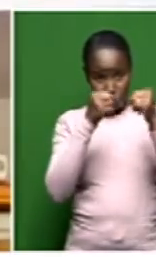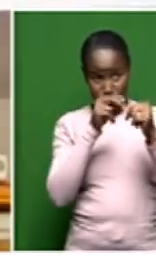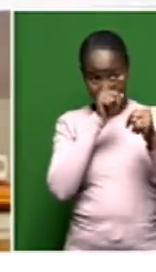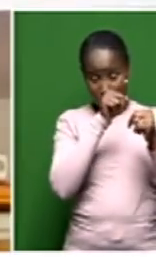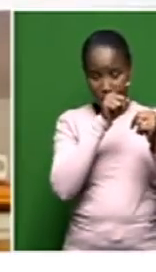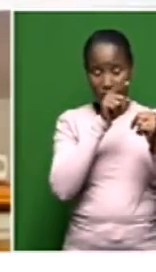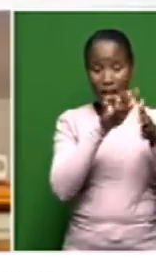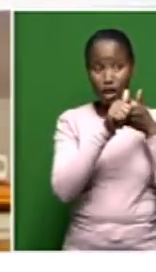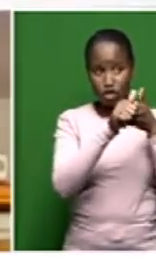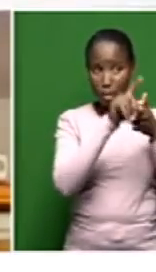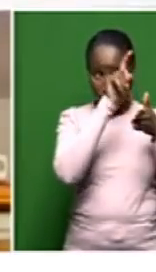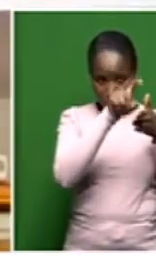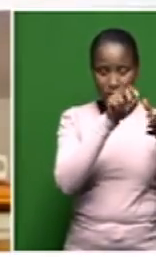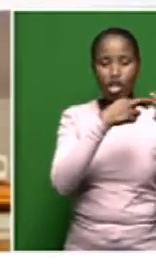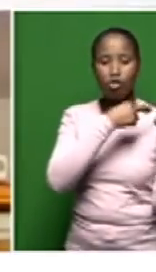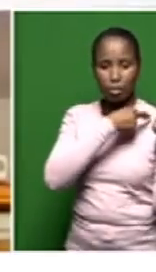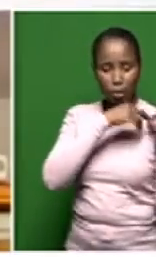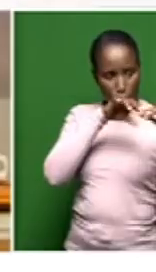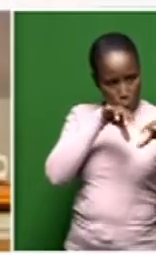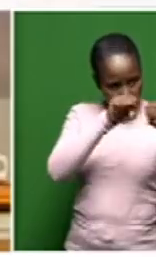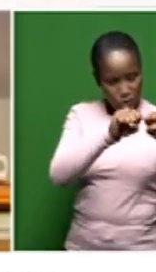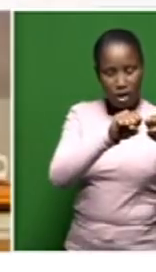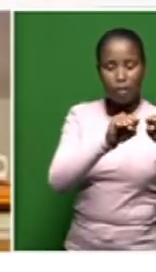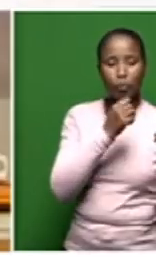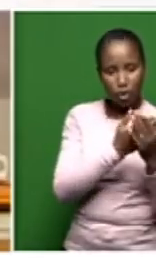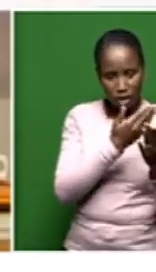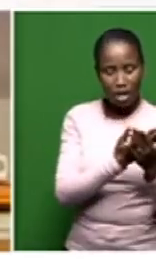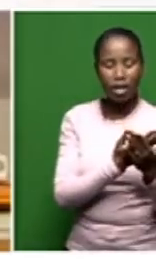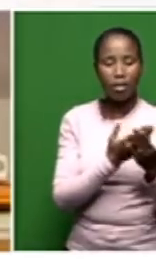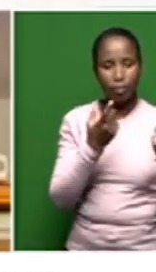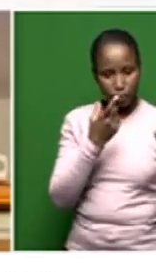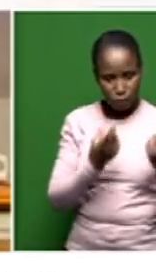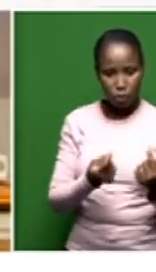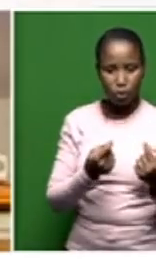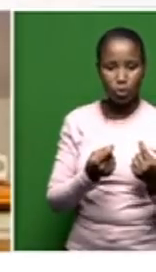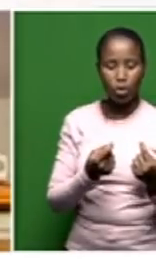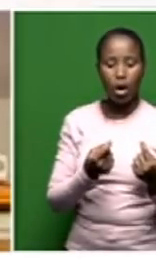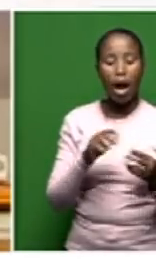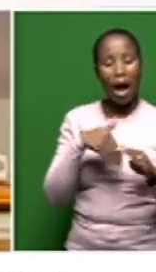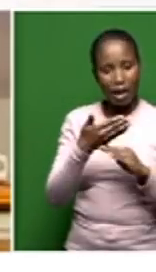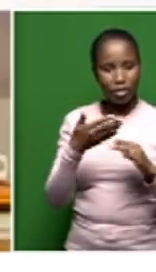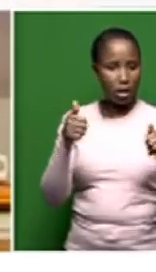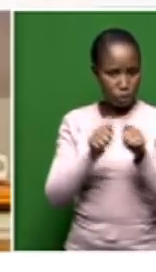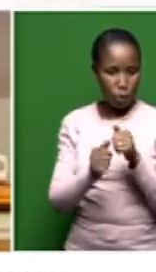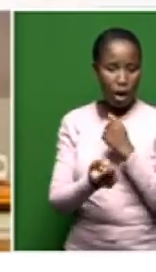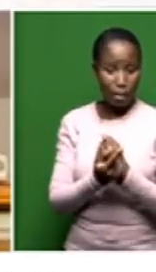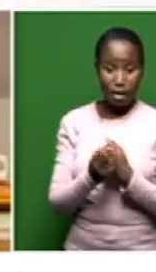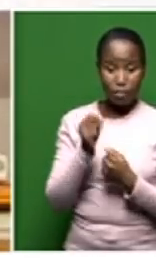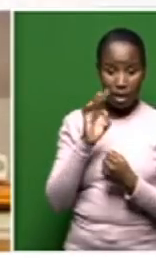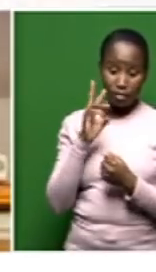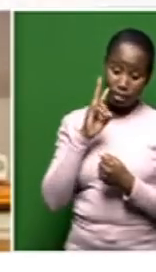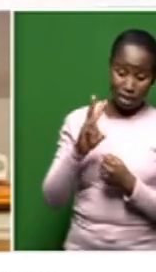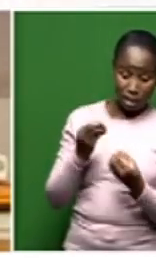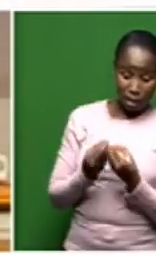take responsibility at the end of the day, political responsibility of the coalition if things goes